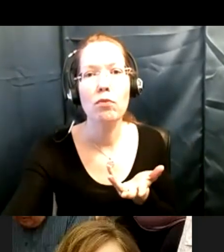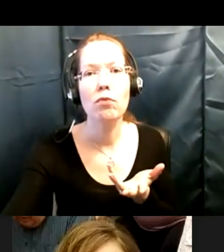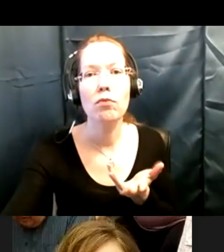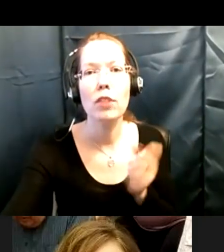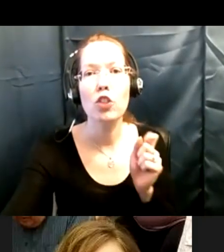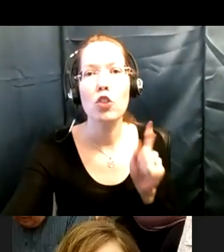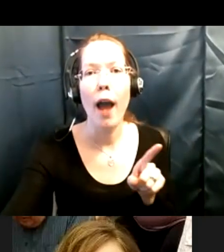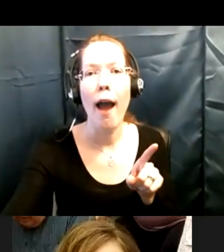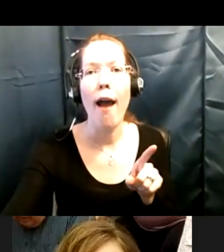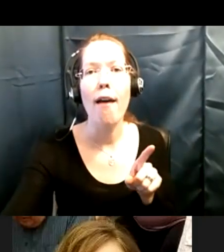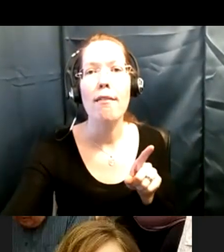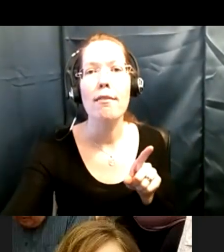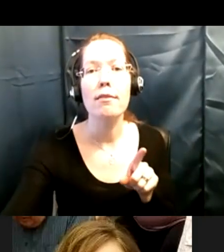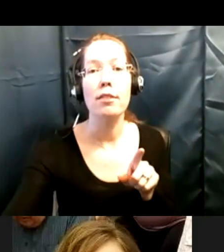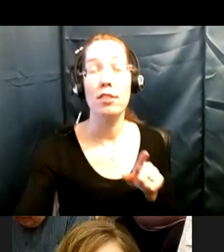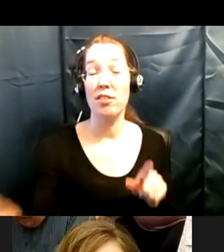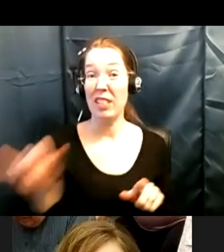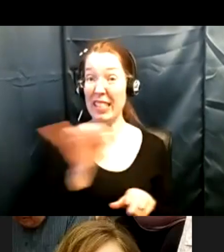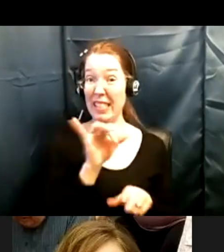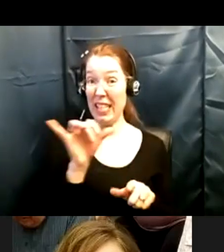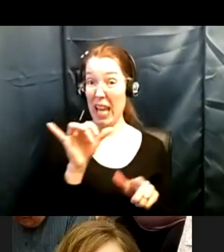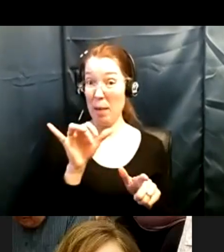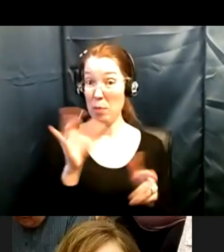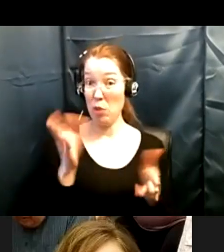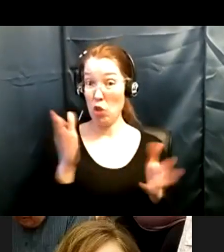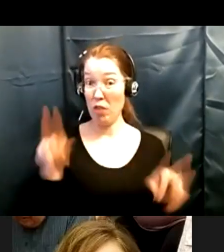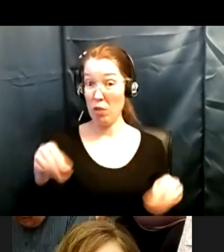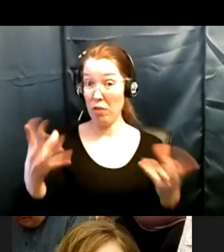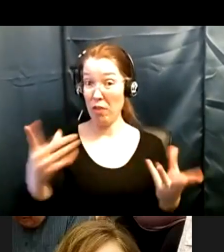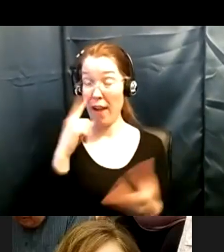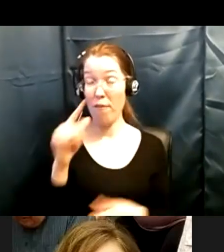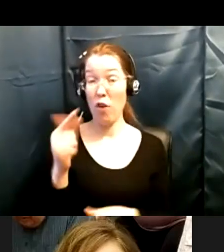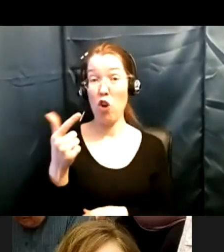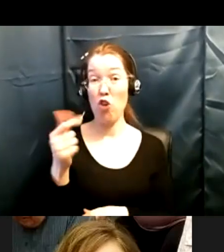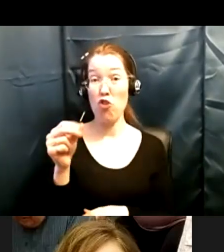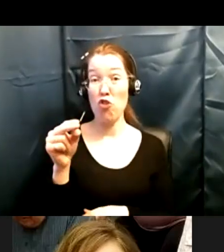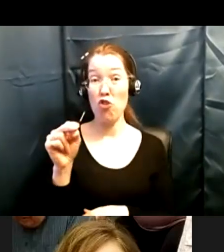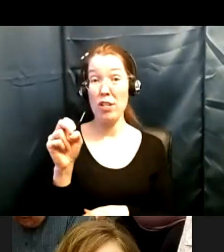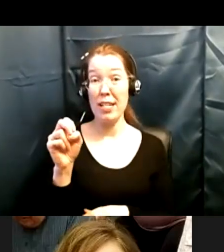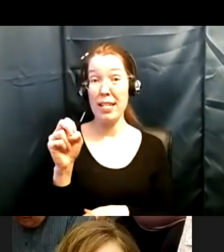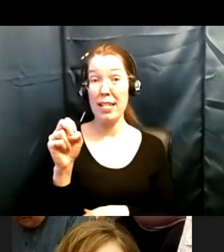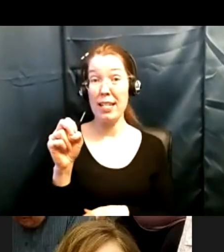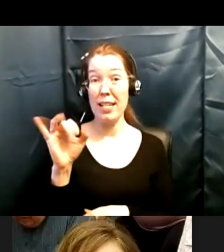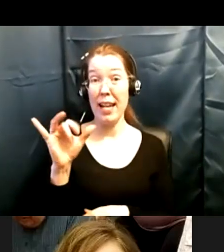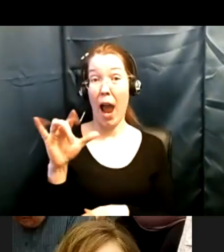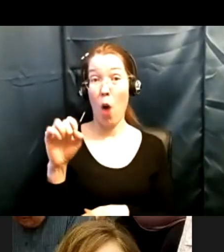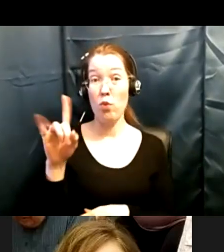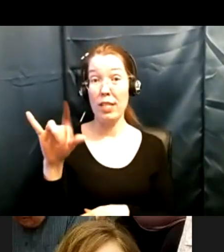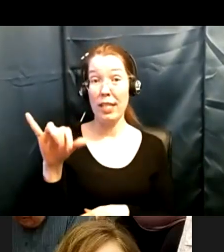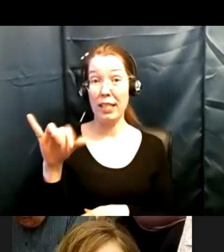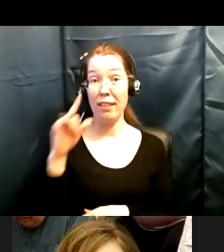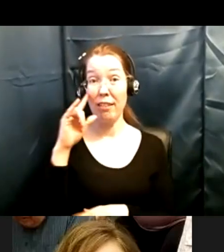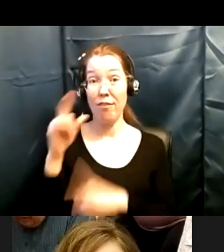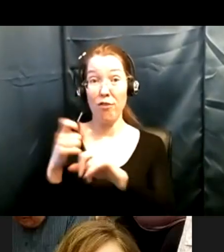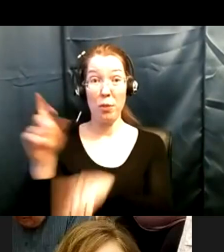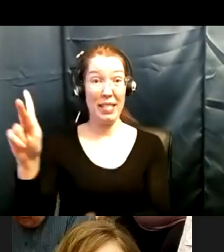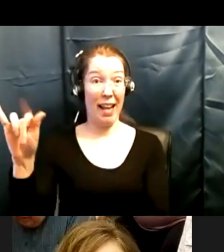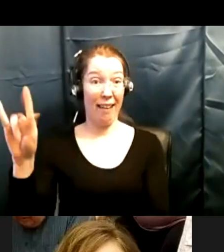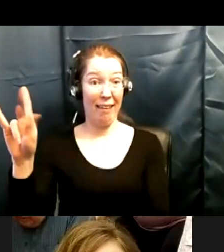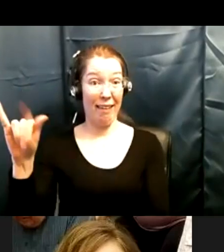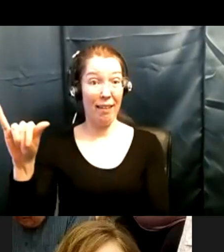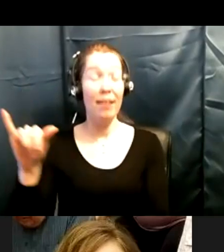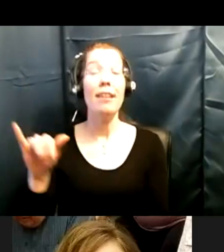do you know if there's any similar service for Greenup County in Kentucky? And we